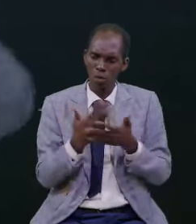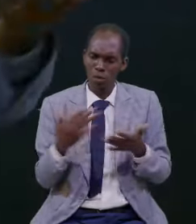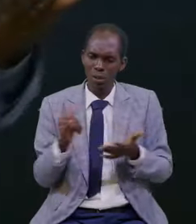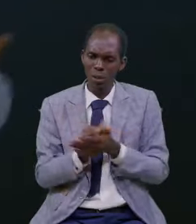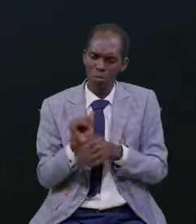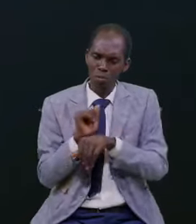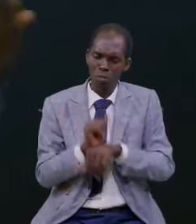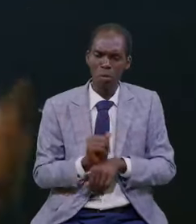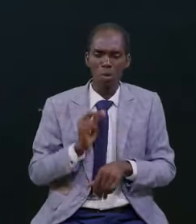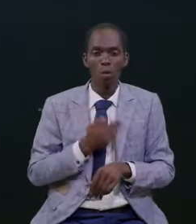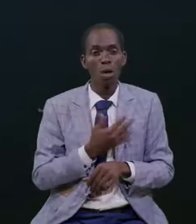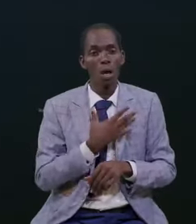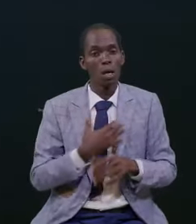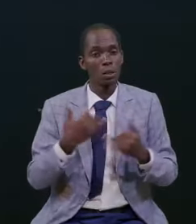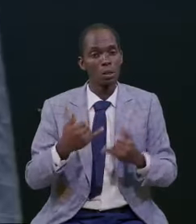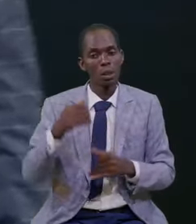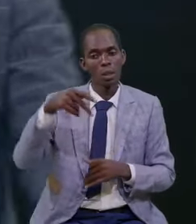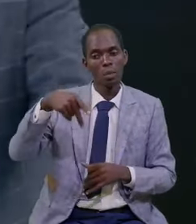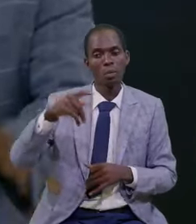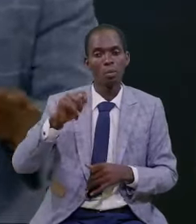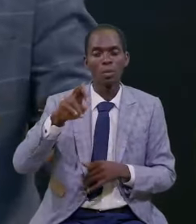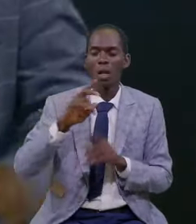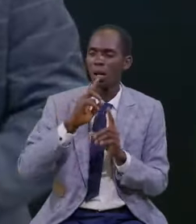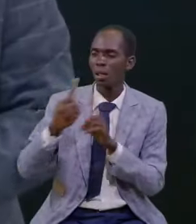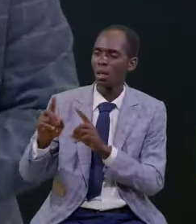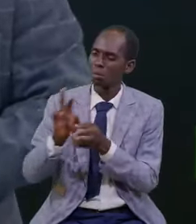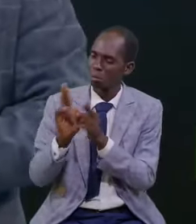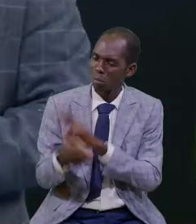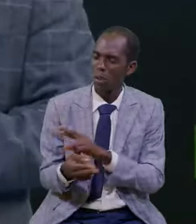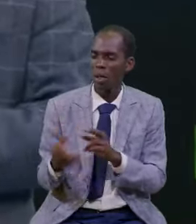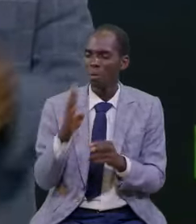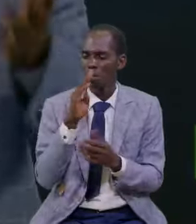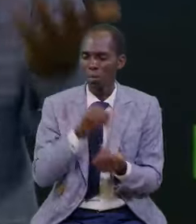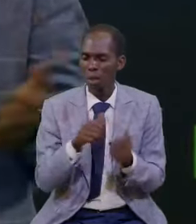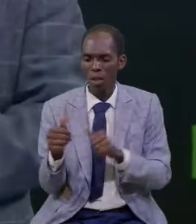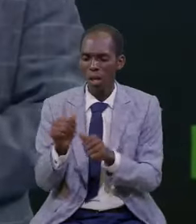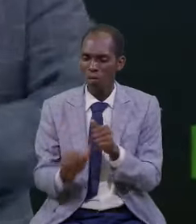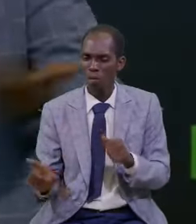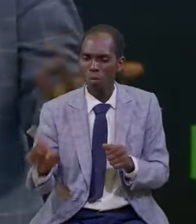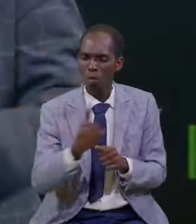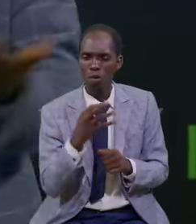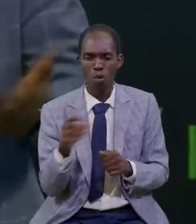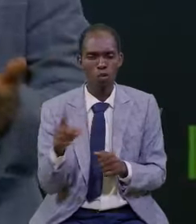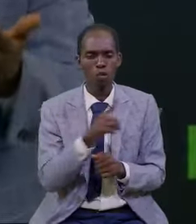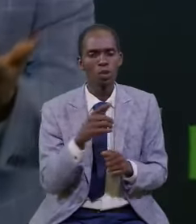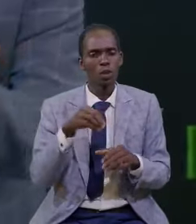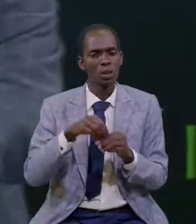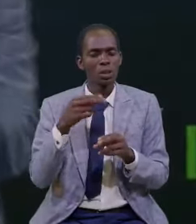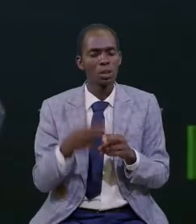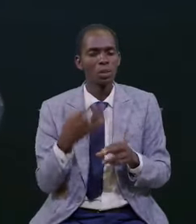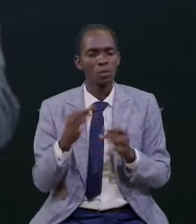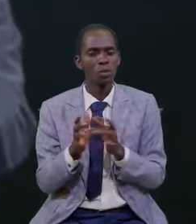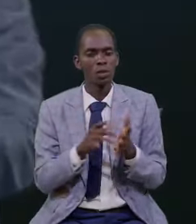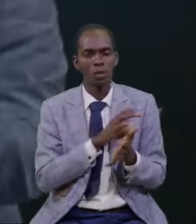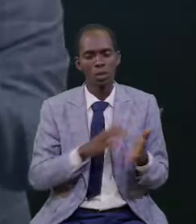said, repent and be baptized, every one of you, in the name of Jesus Christ, for the remission, removal, forgiveness of